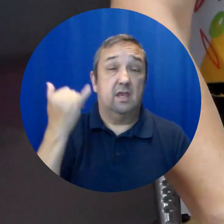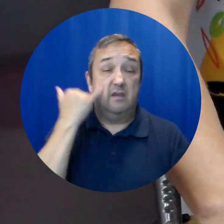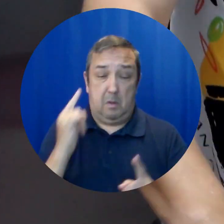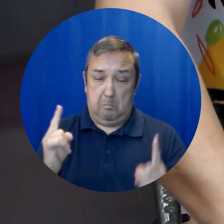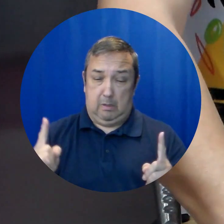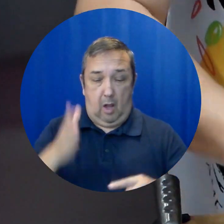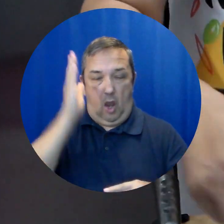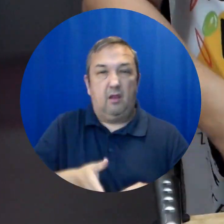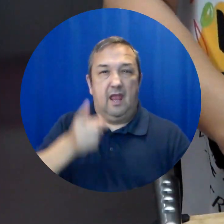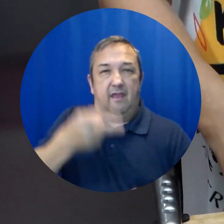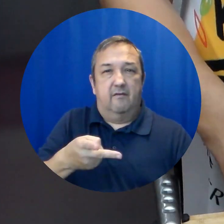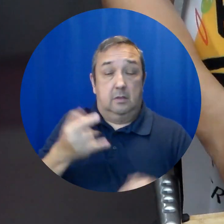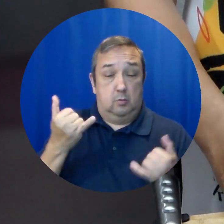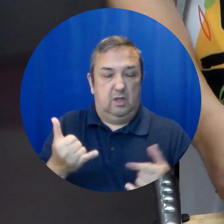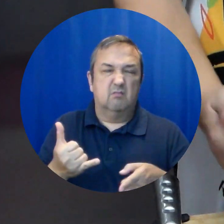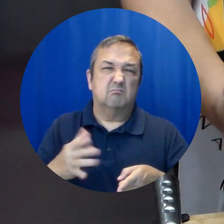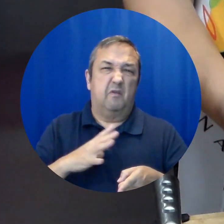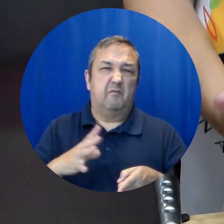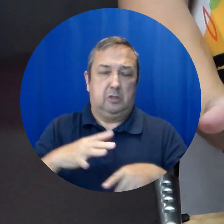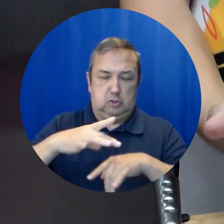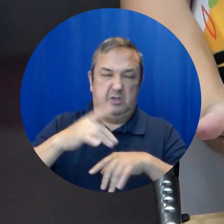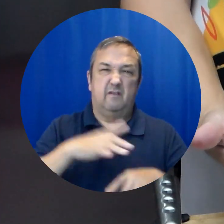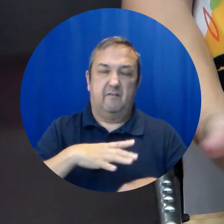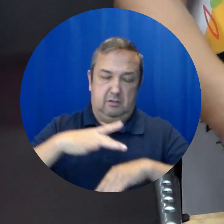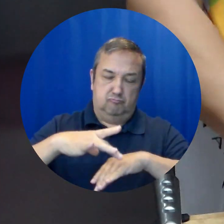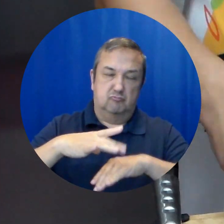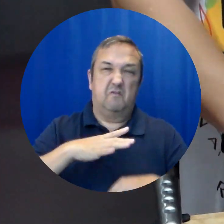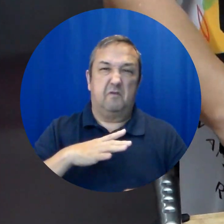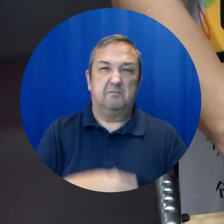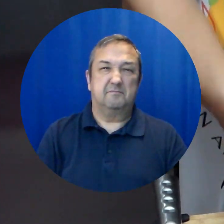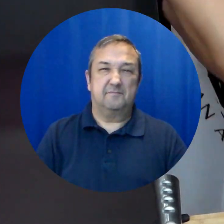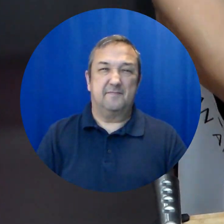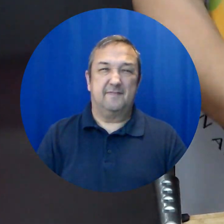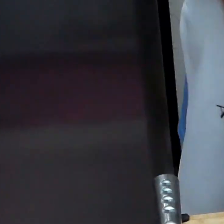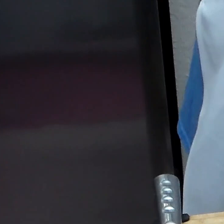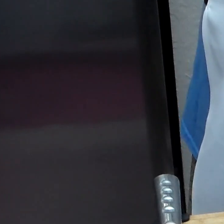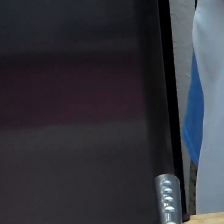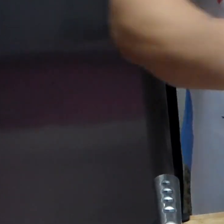long, chop them in half. But in this case, they were just a little bit wider than my hand, which is just about right.